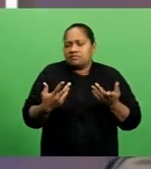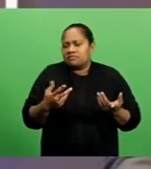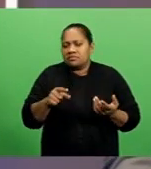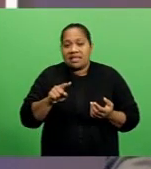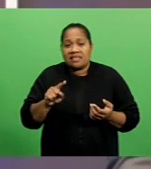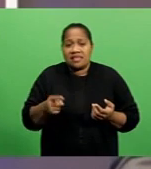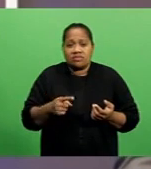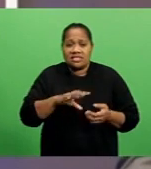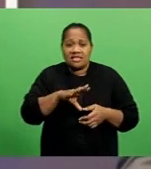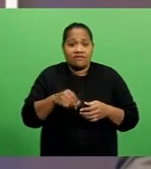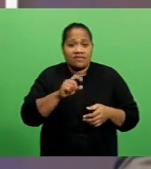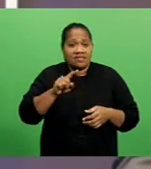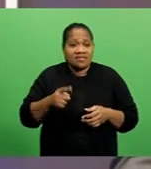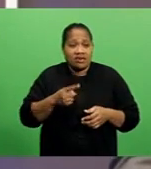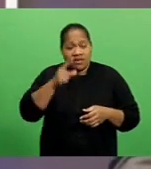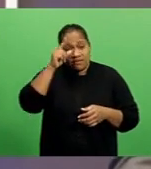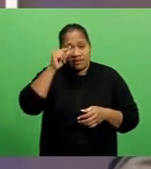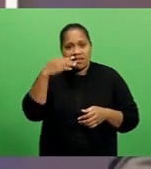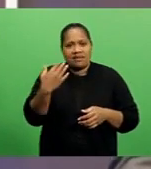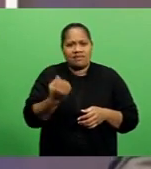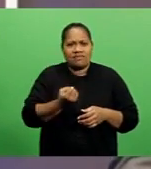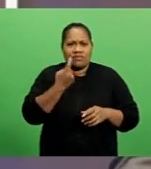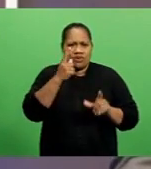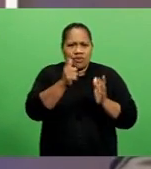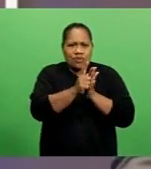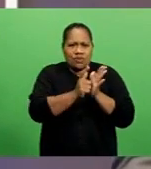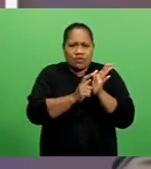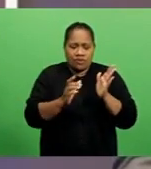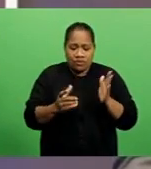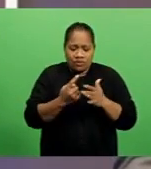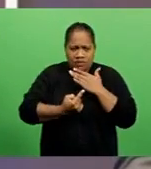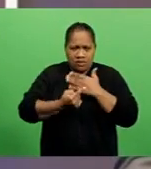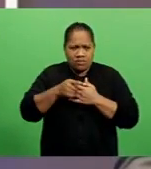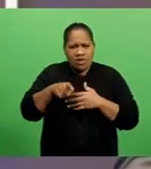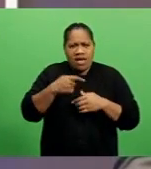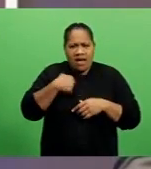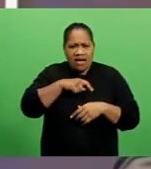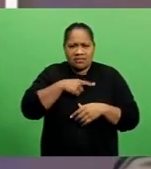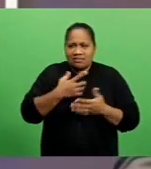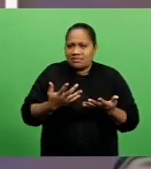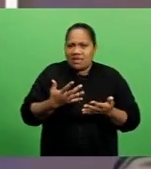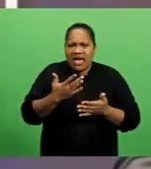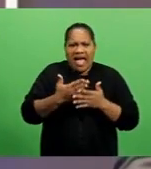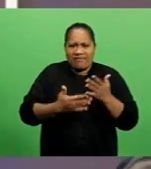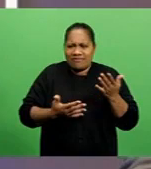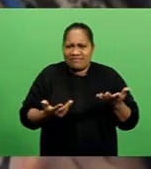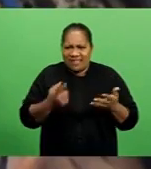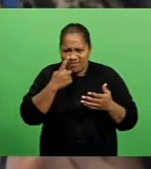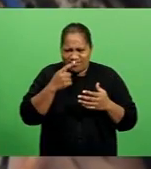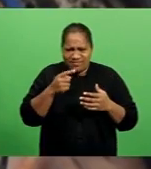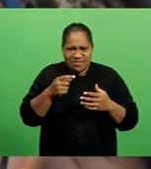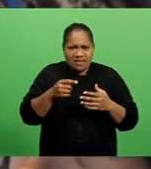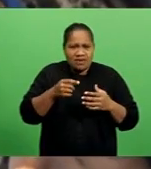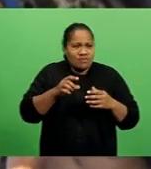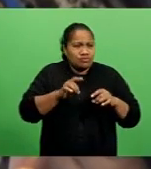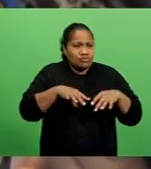for every 1,000 Fijians we have 1 lawyer. It's well under half the rate of lawyers per population both Australia and New Zealand.